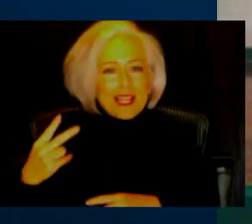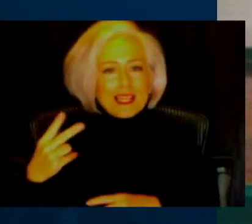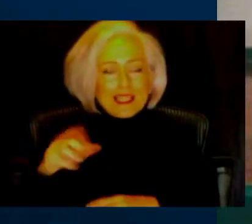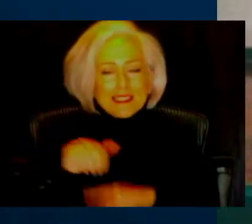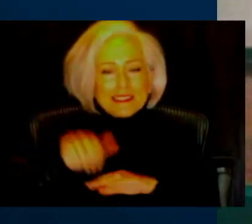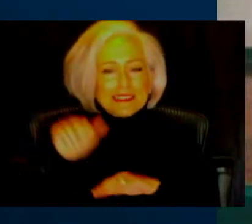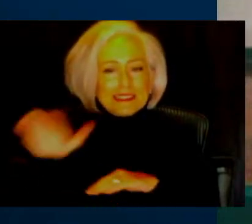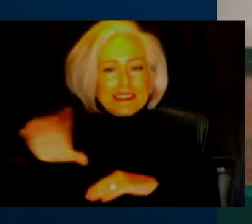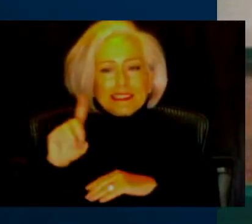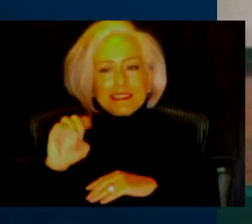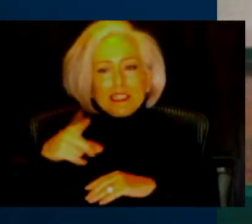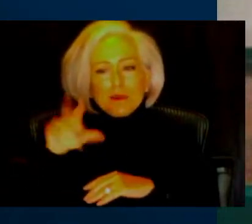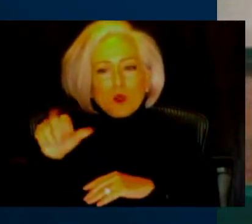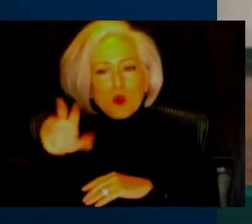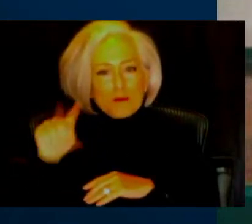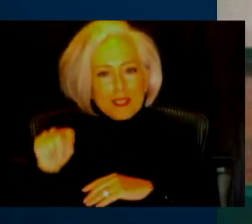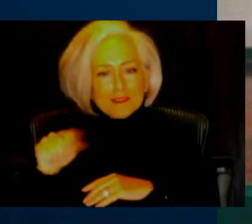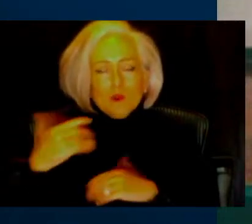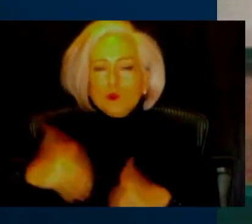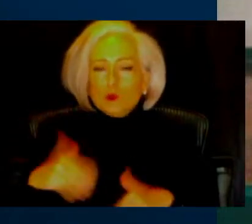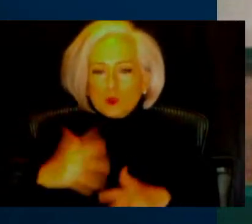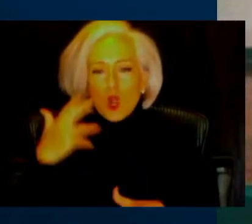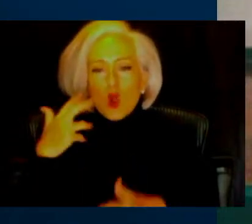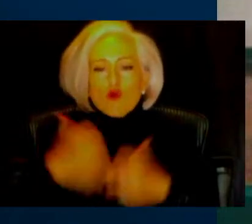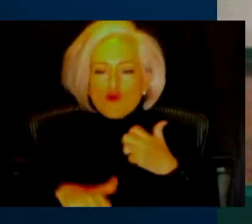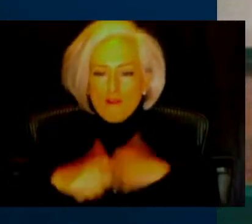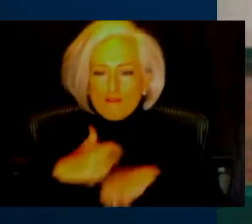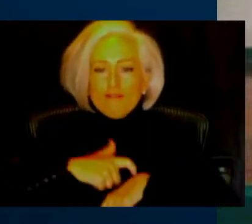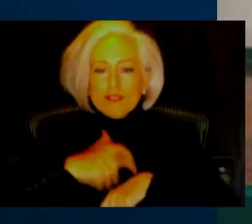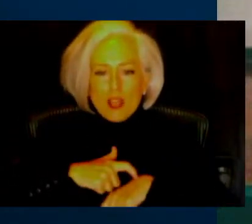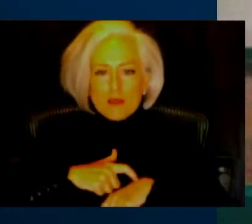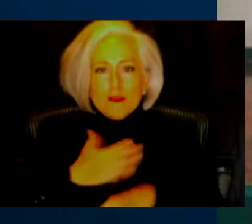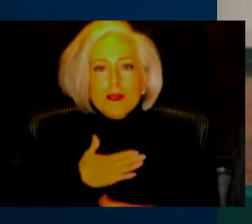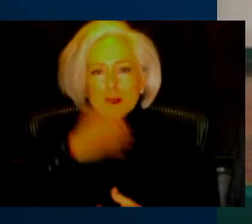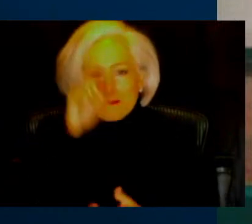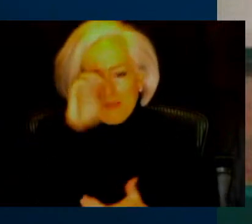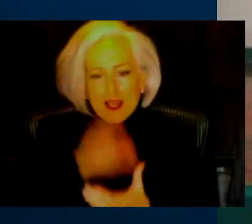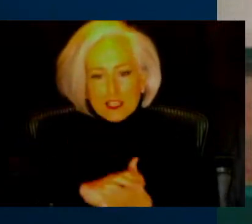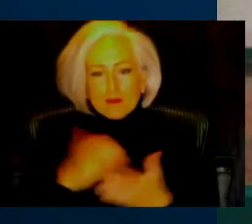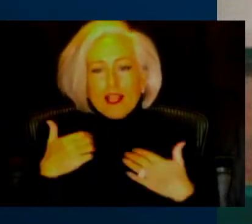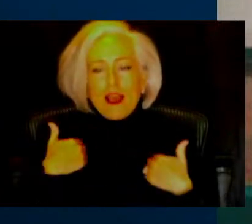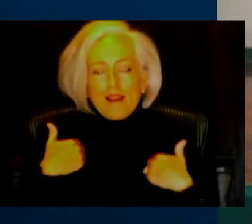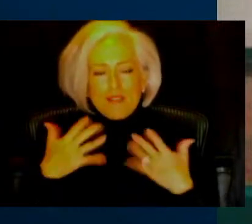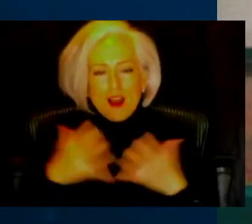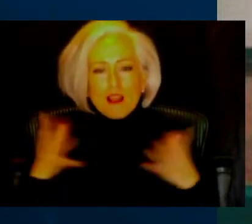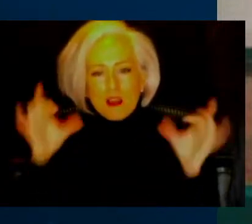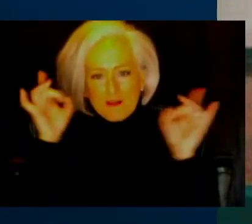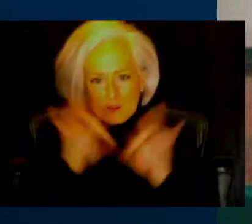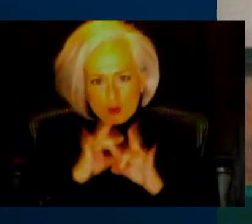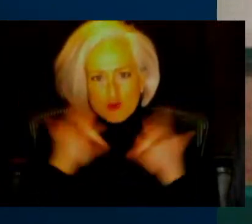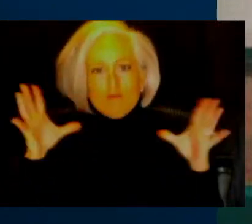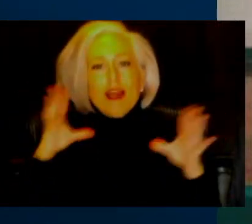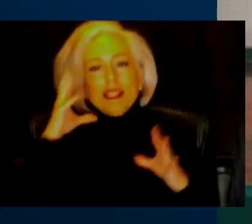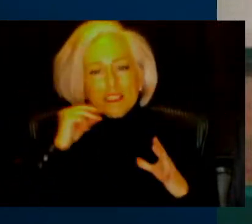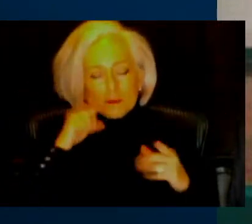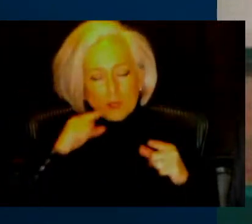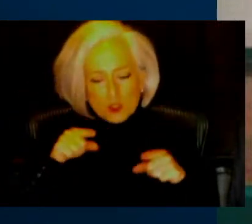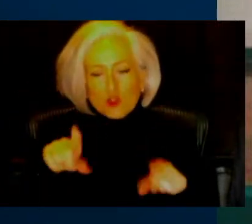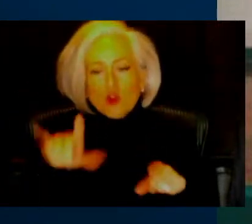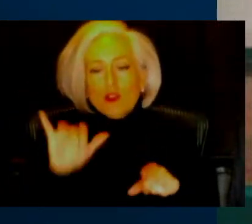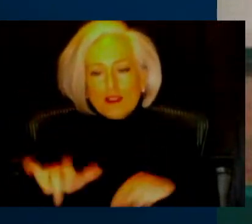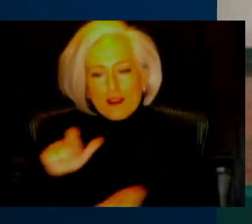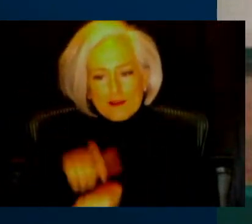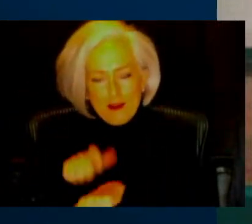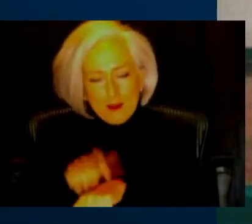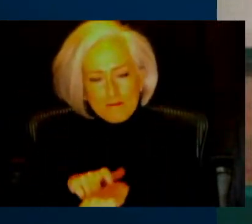rough time. He had a lot of traumatic experiences during that deployment, and that